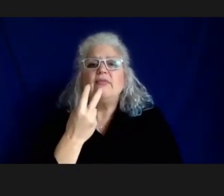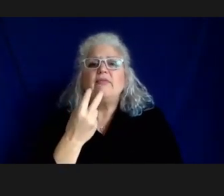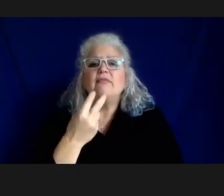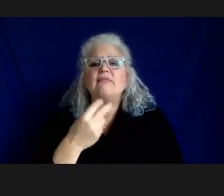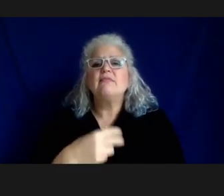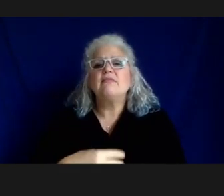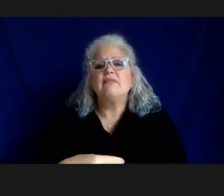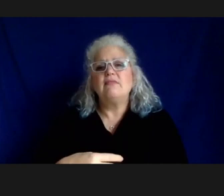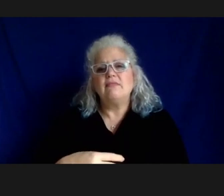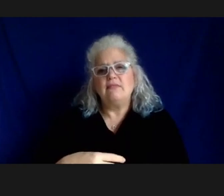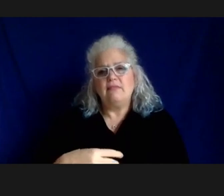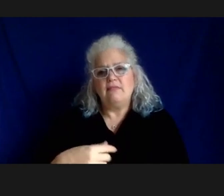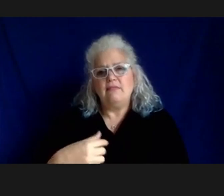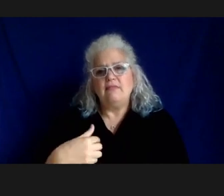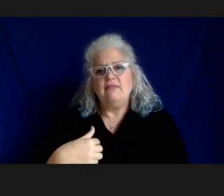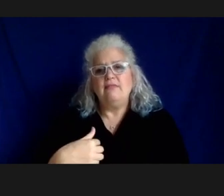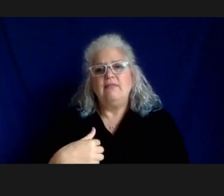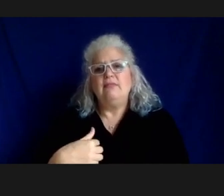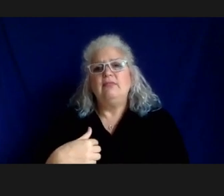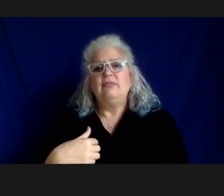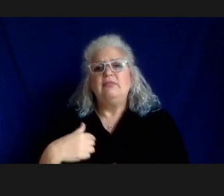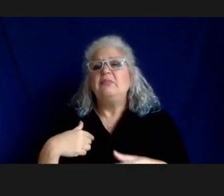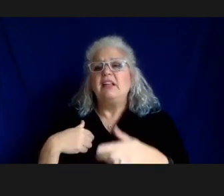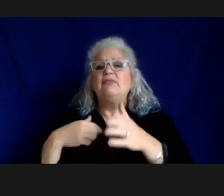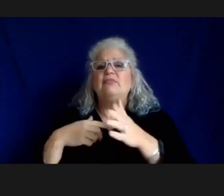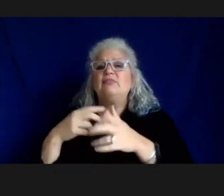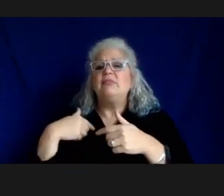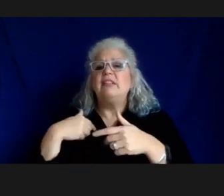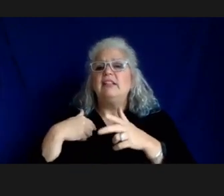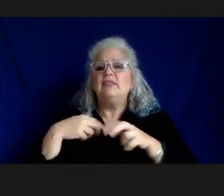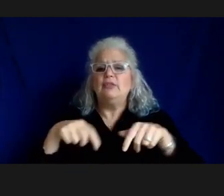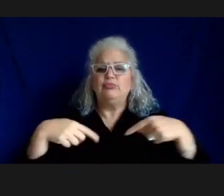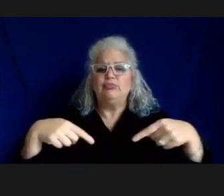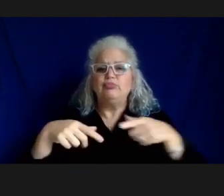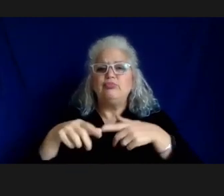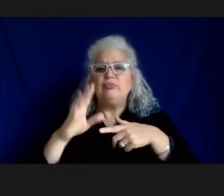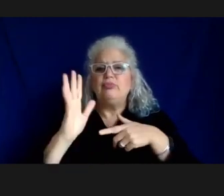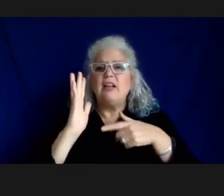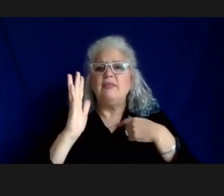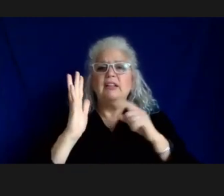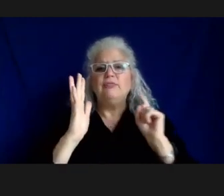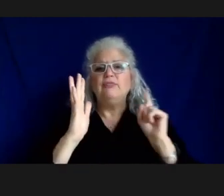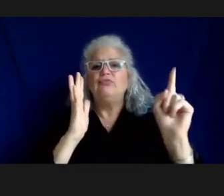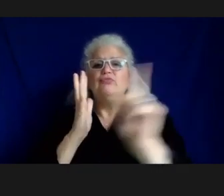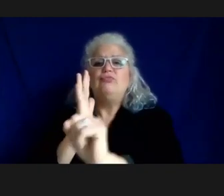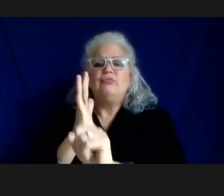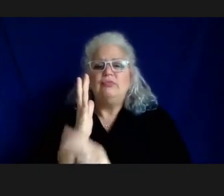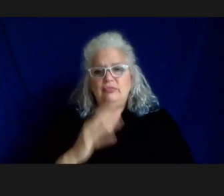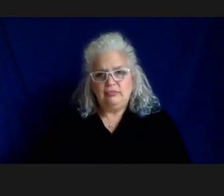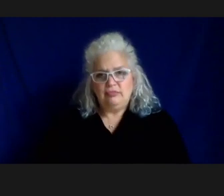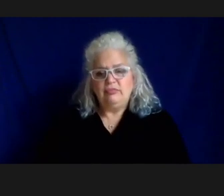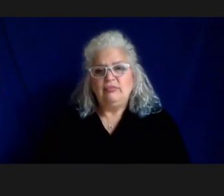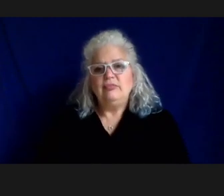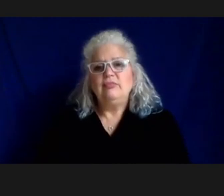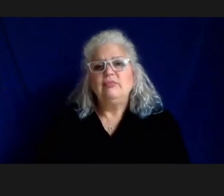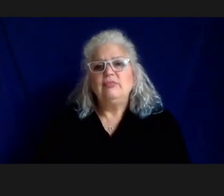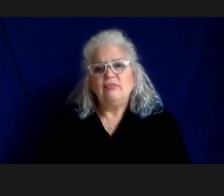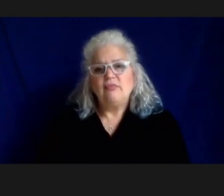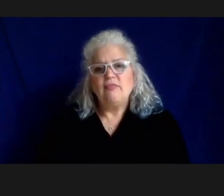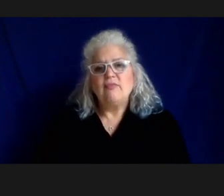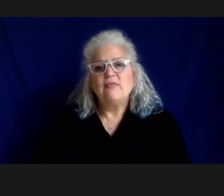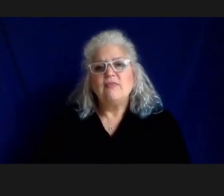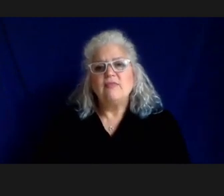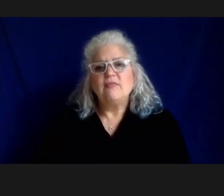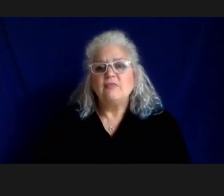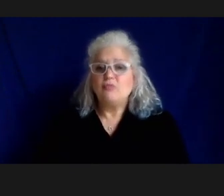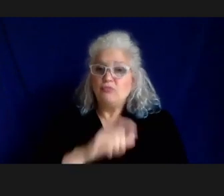to get their vaccine. So as I got out of the car, one of the sheriffs asked me, do you want to cut in front of the line? I said, oh, no.